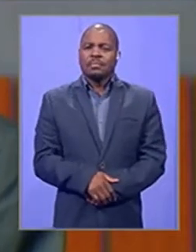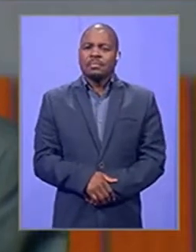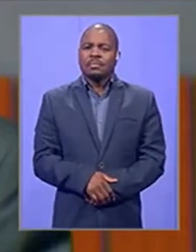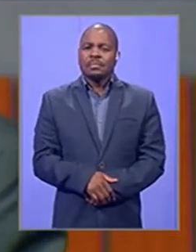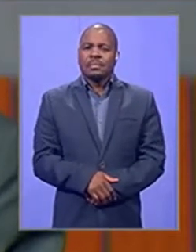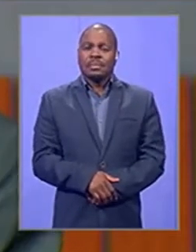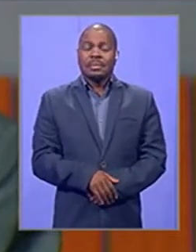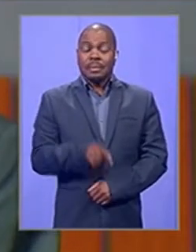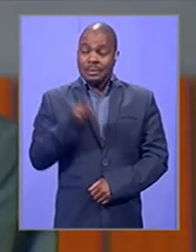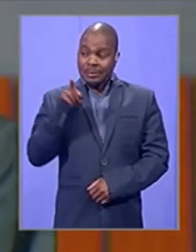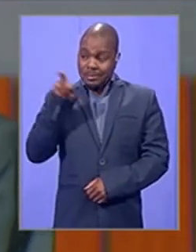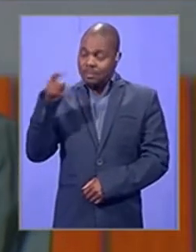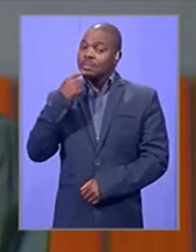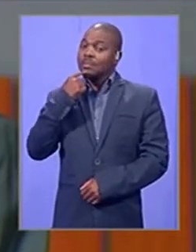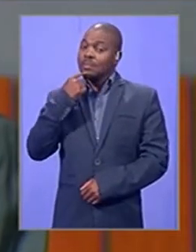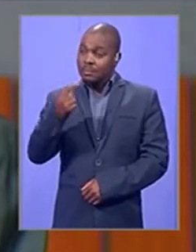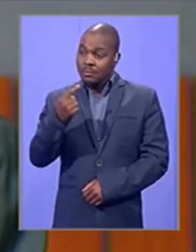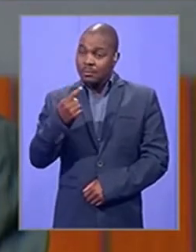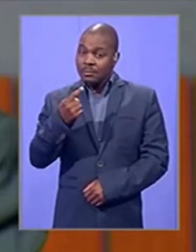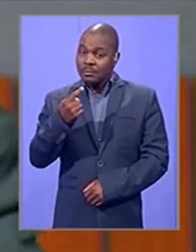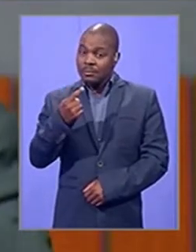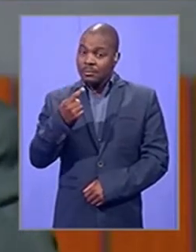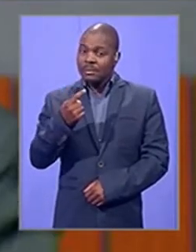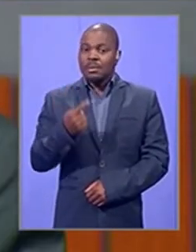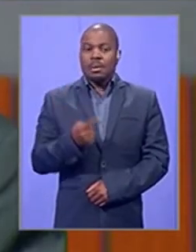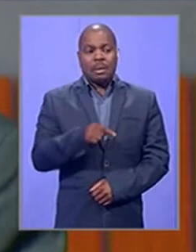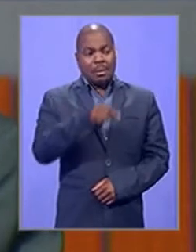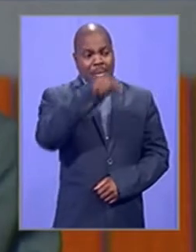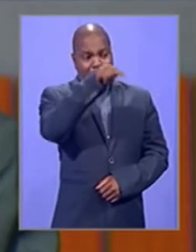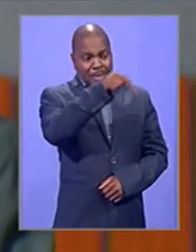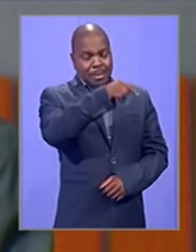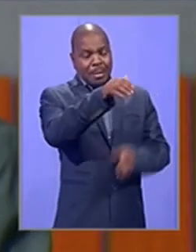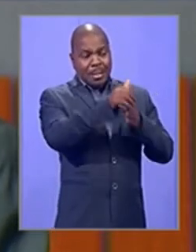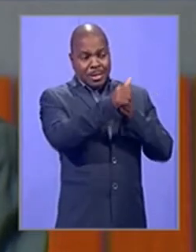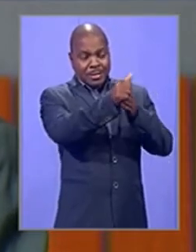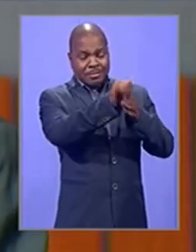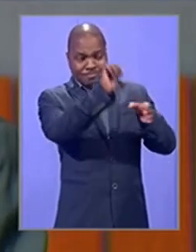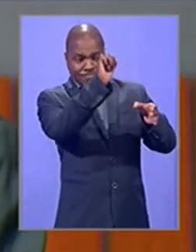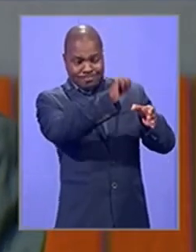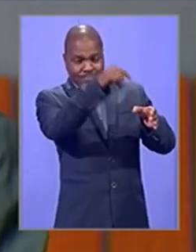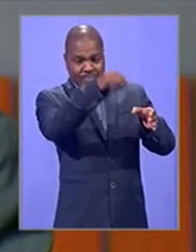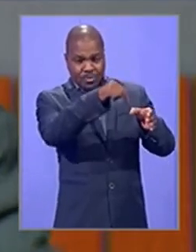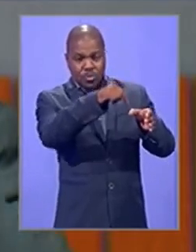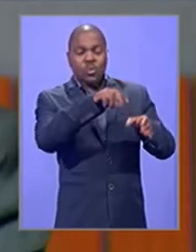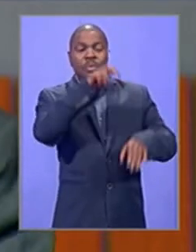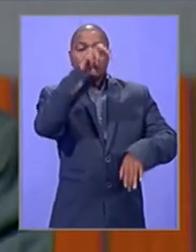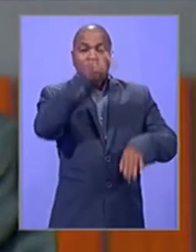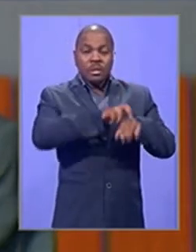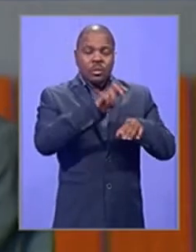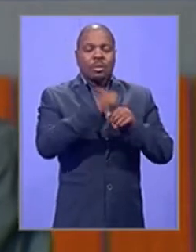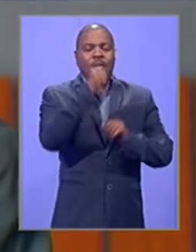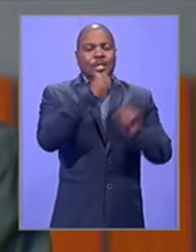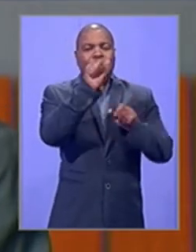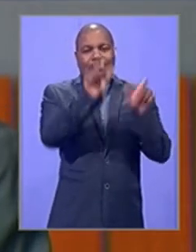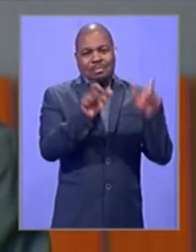And he said, therefore, in terms of its leadership, you need